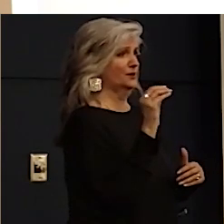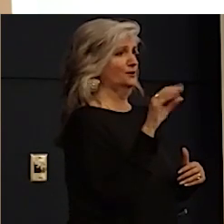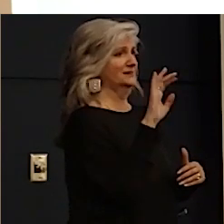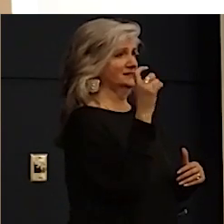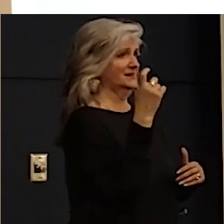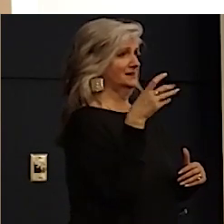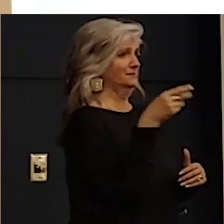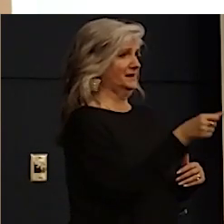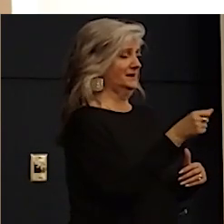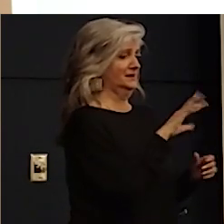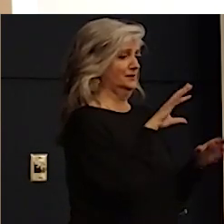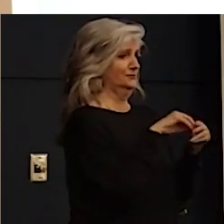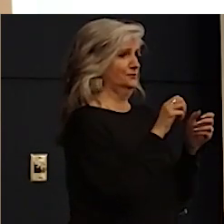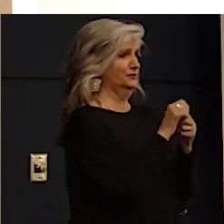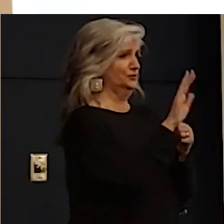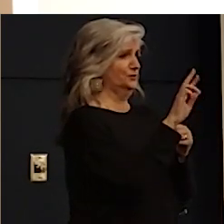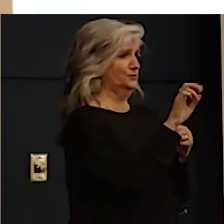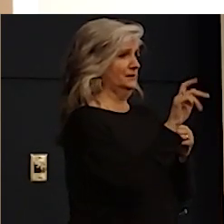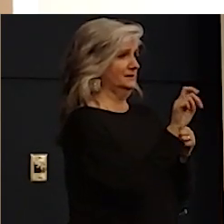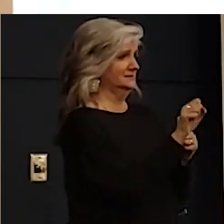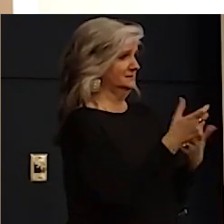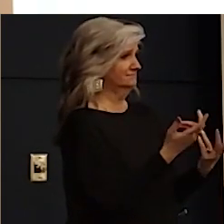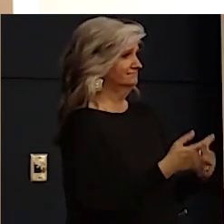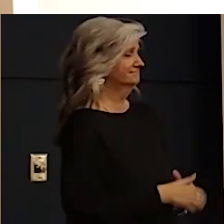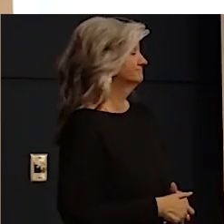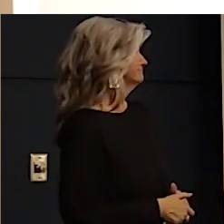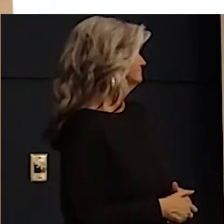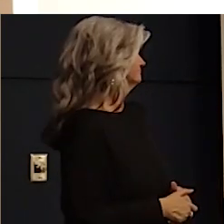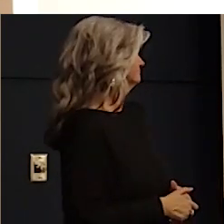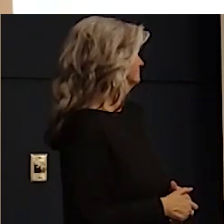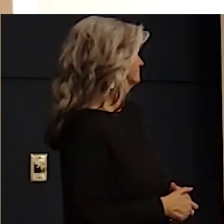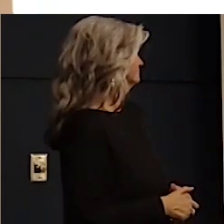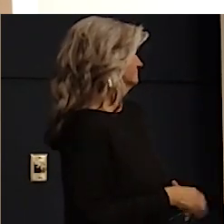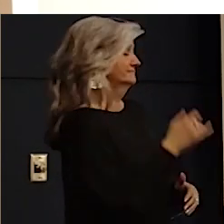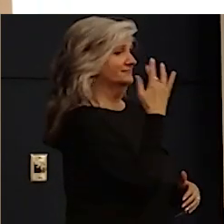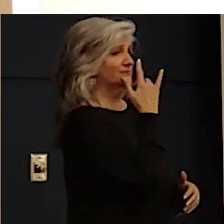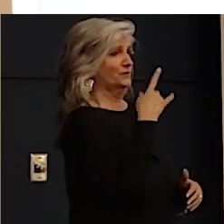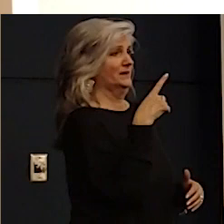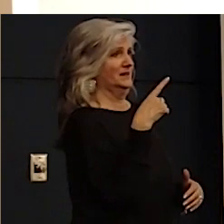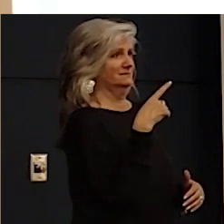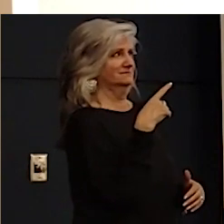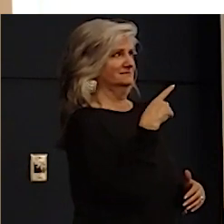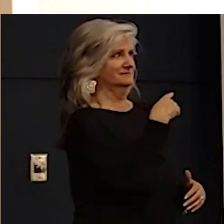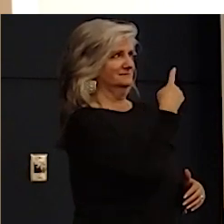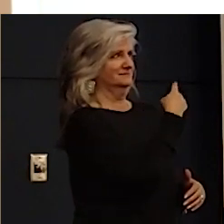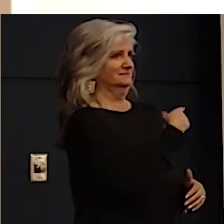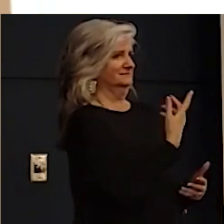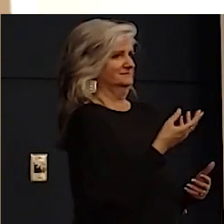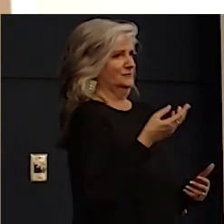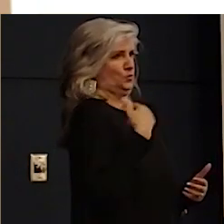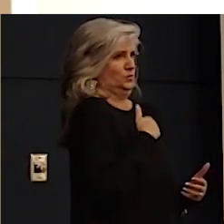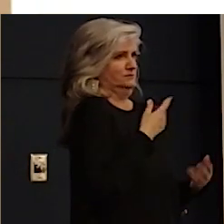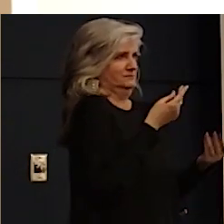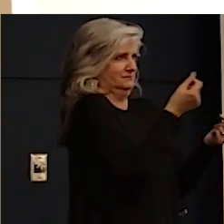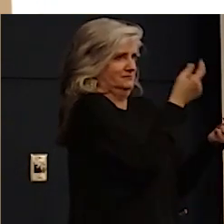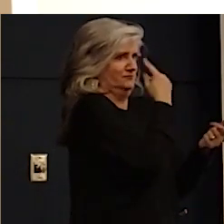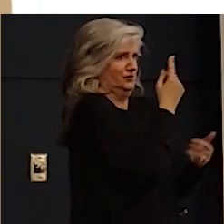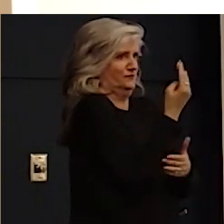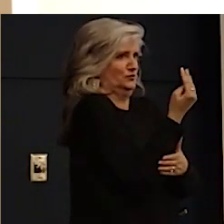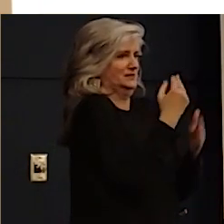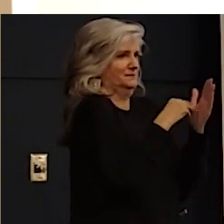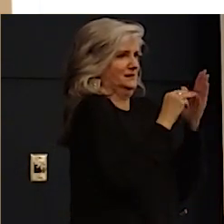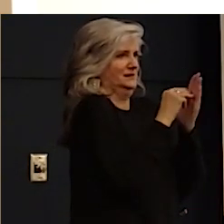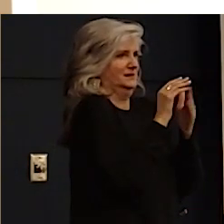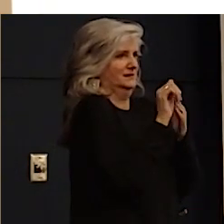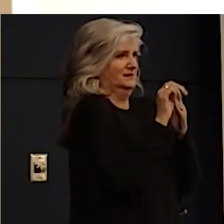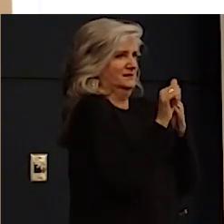all that is included in your rates. So why should folks be paying, chipping in for this $14 million a year